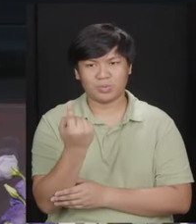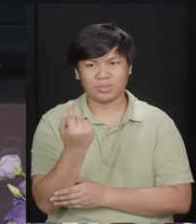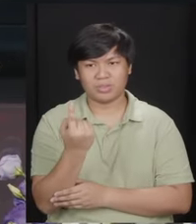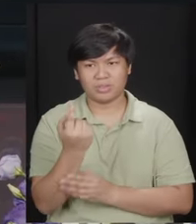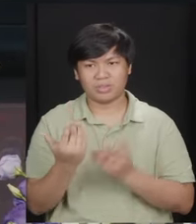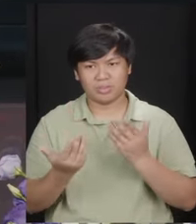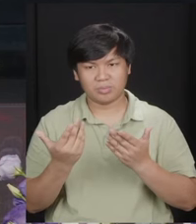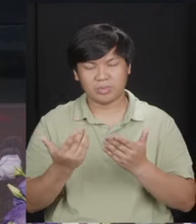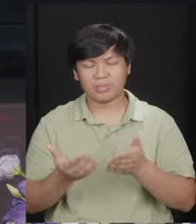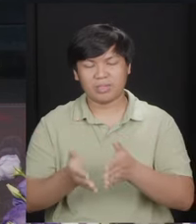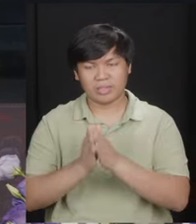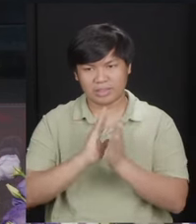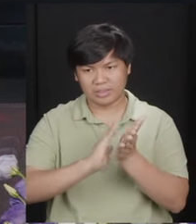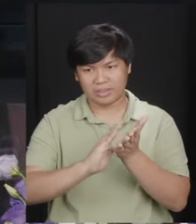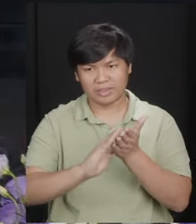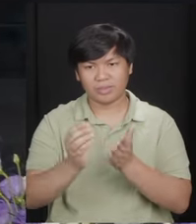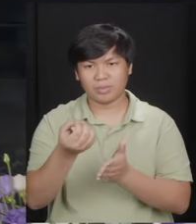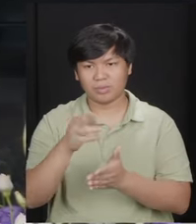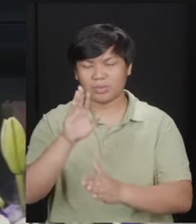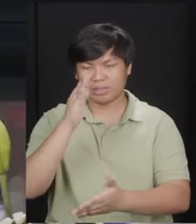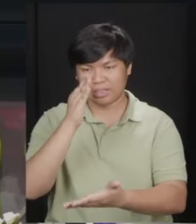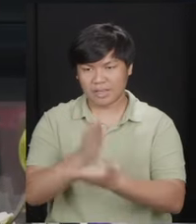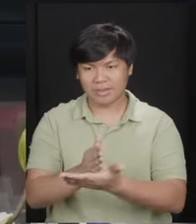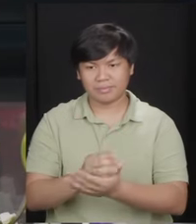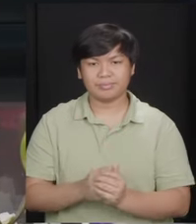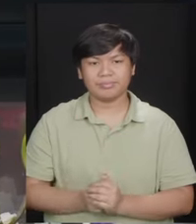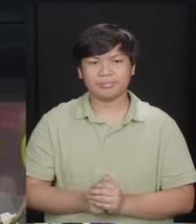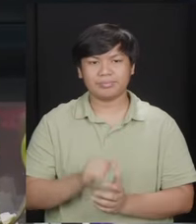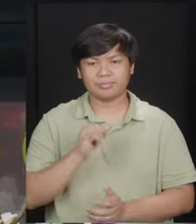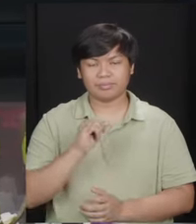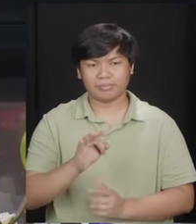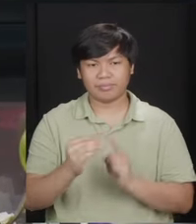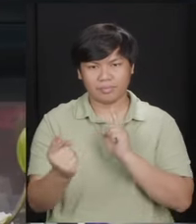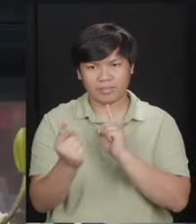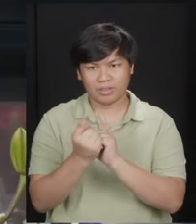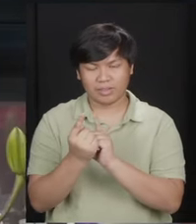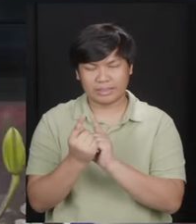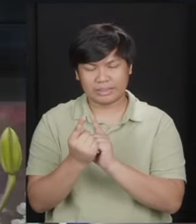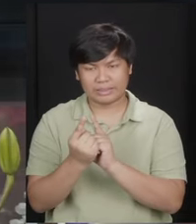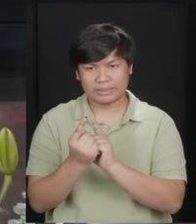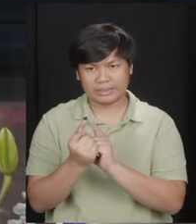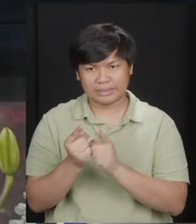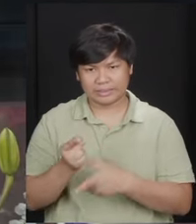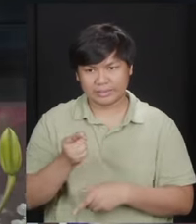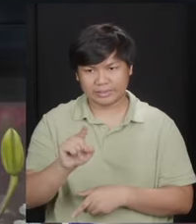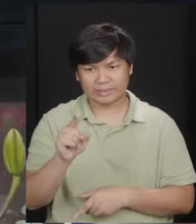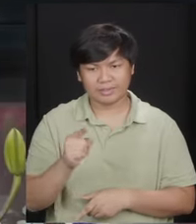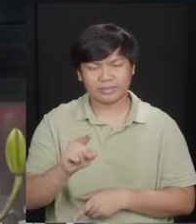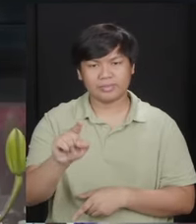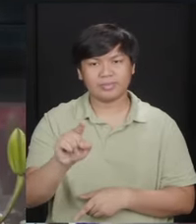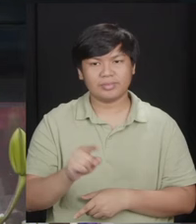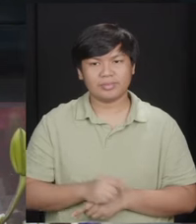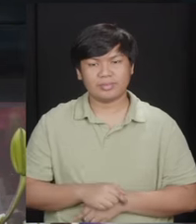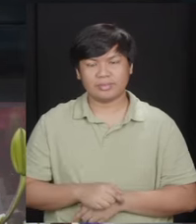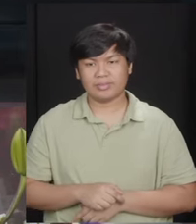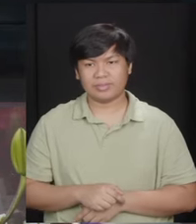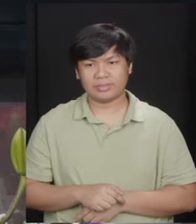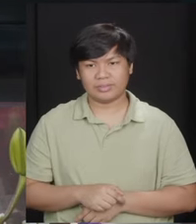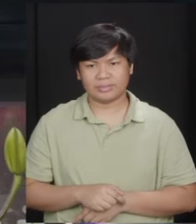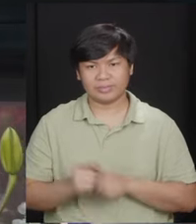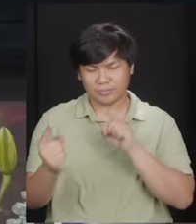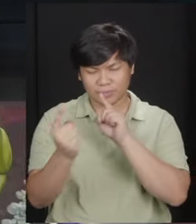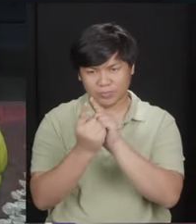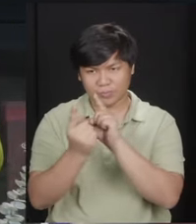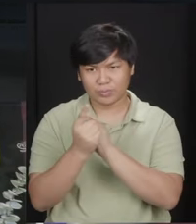they'll repent or stop. What else? If it's face-to-face, if they criticize you face-to-face, they insult you